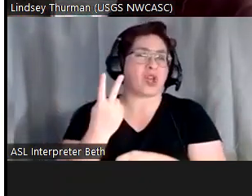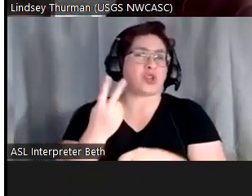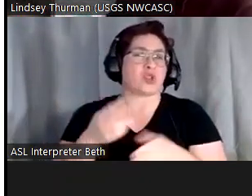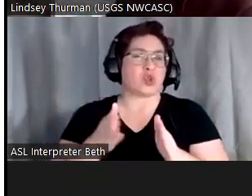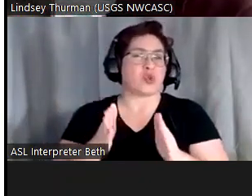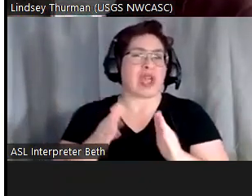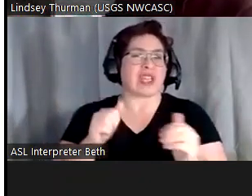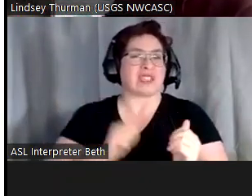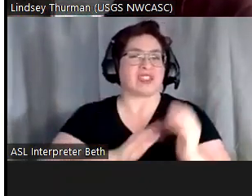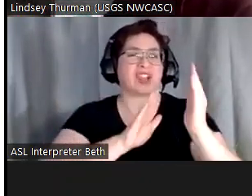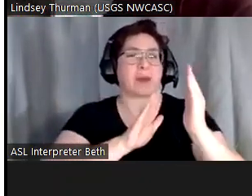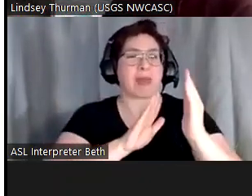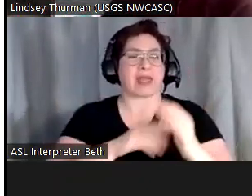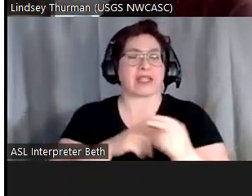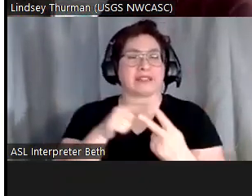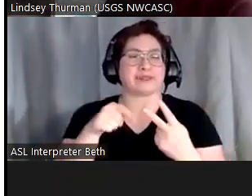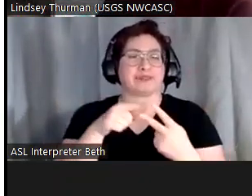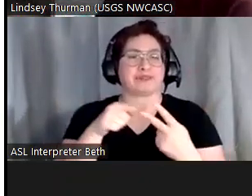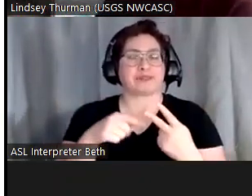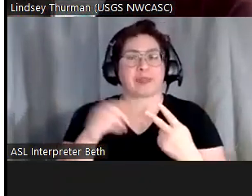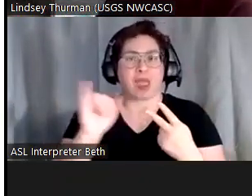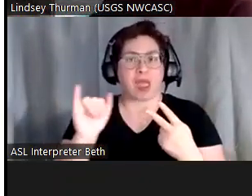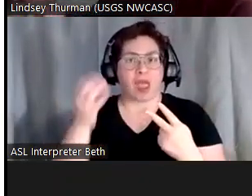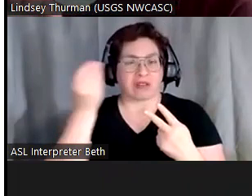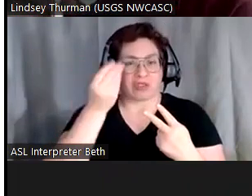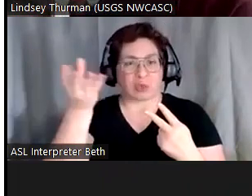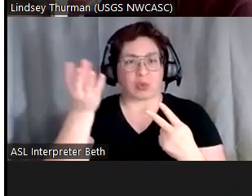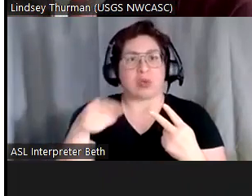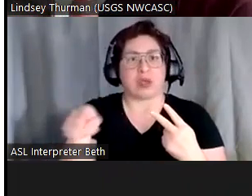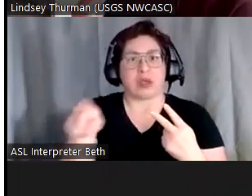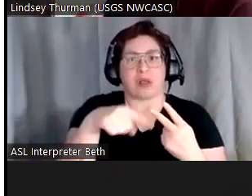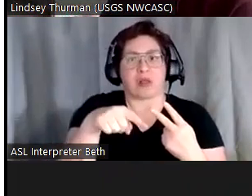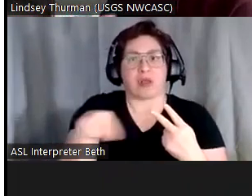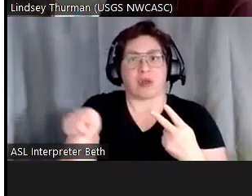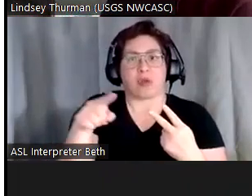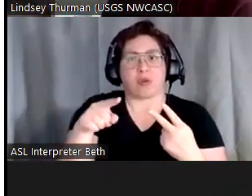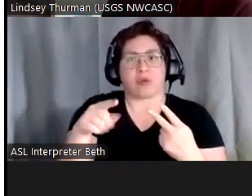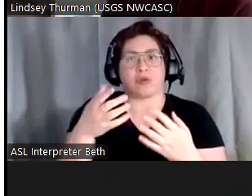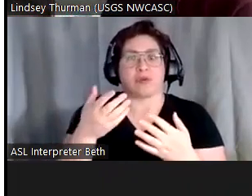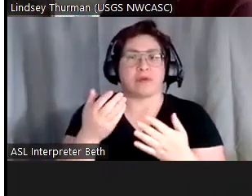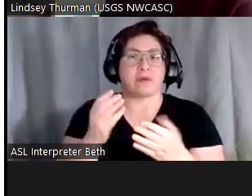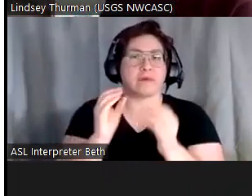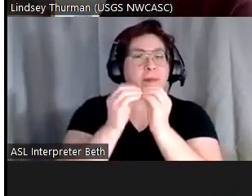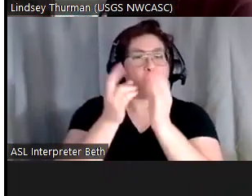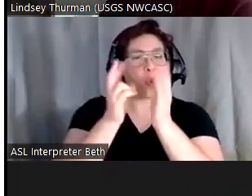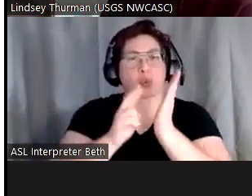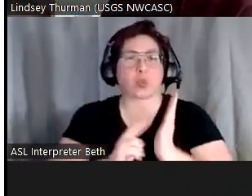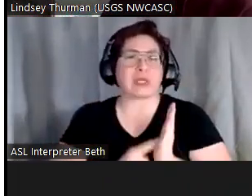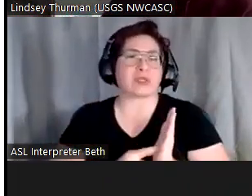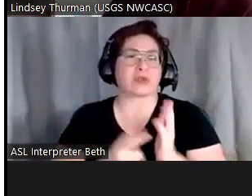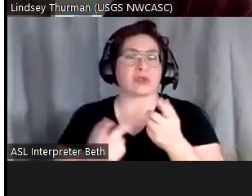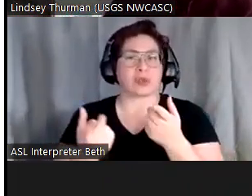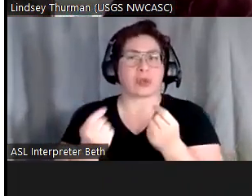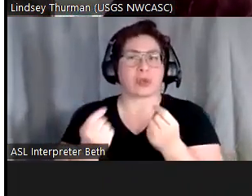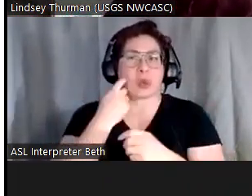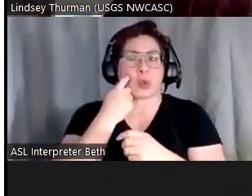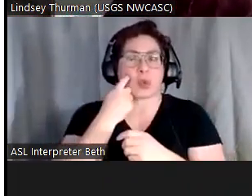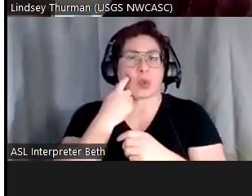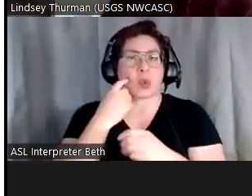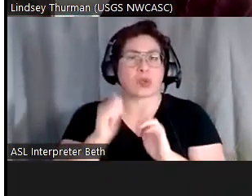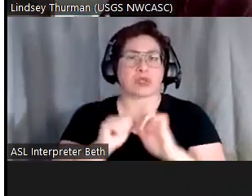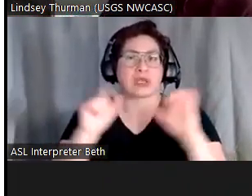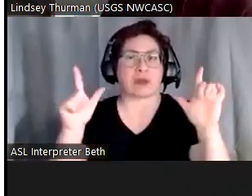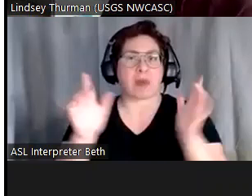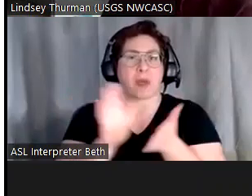this. I'll also note, for those of you that are coming at this from more of a research side of things, we recently came out with a